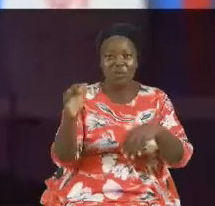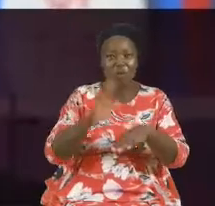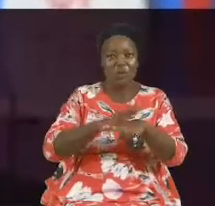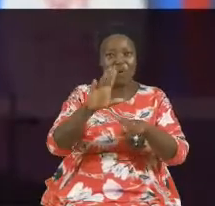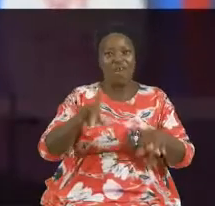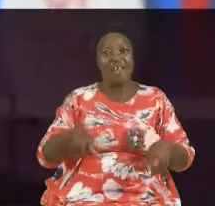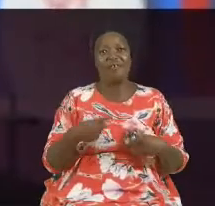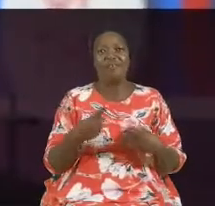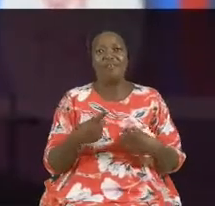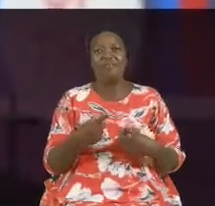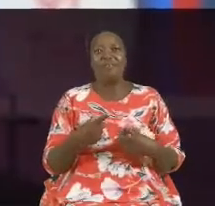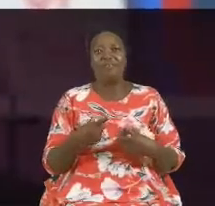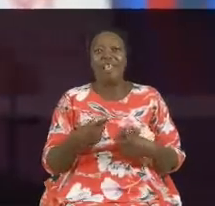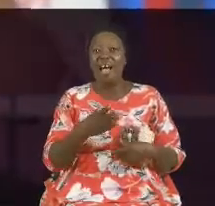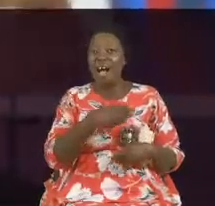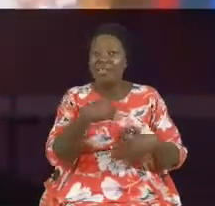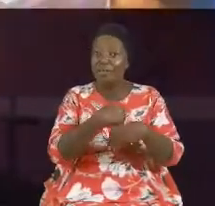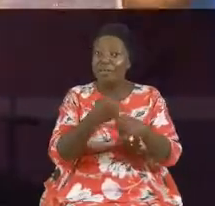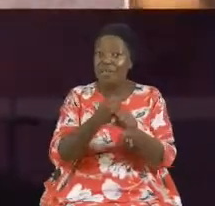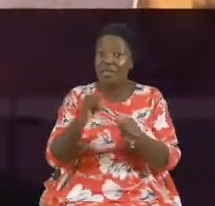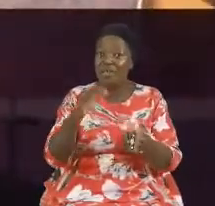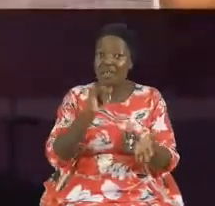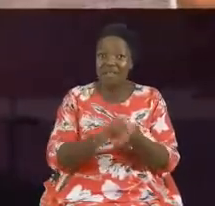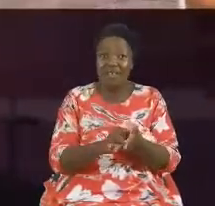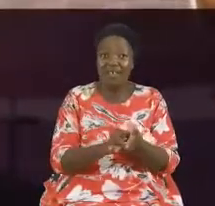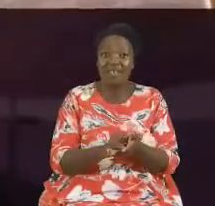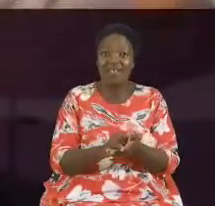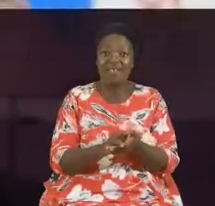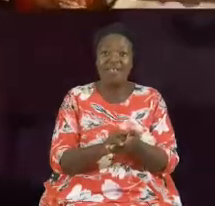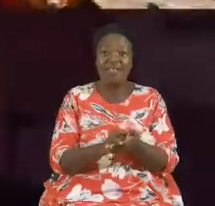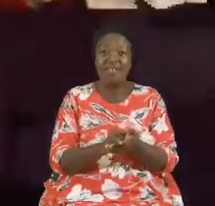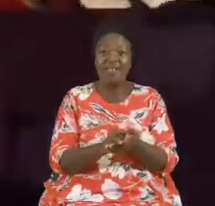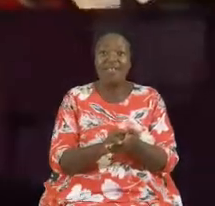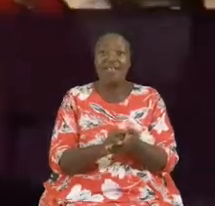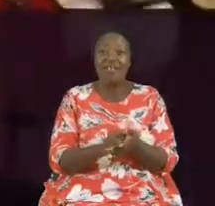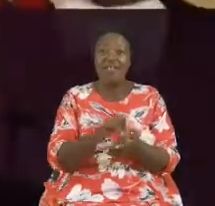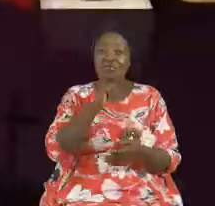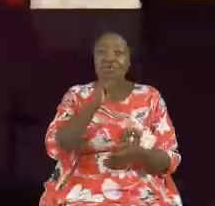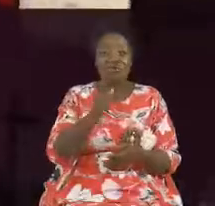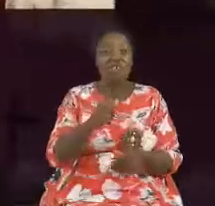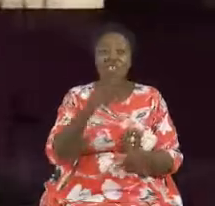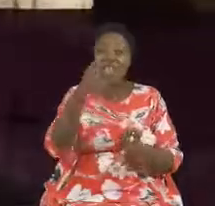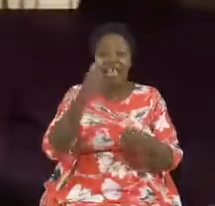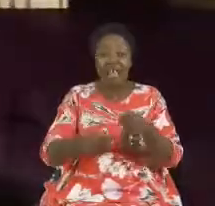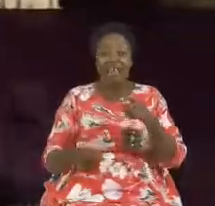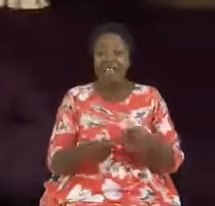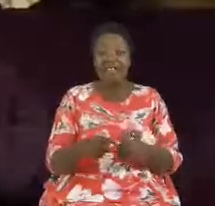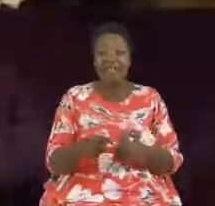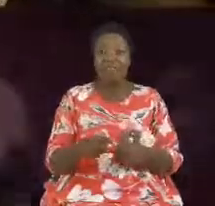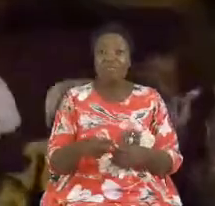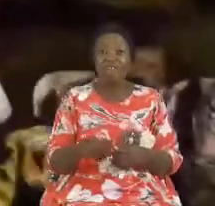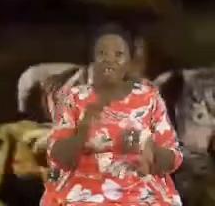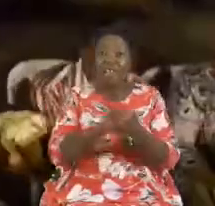your life. Abundance coming upon your life. And making that